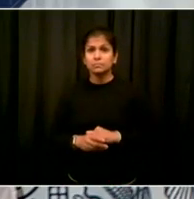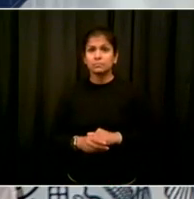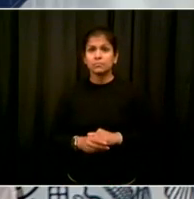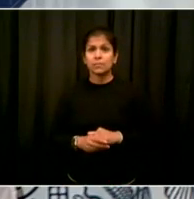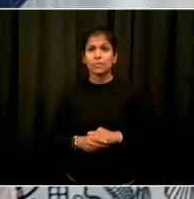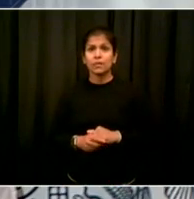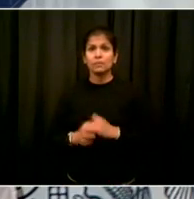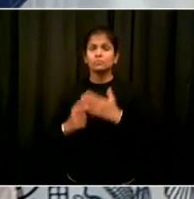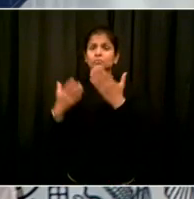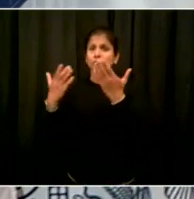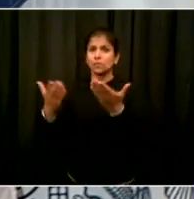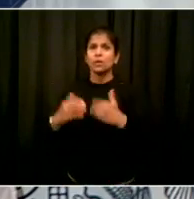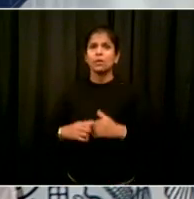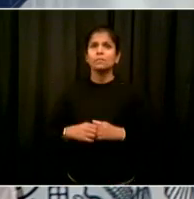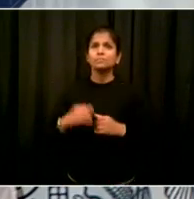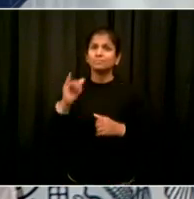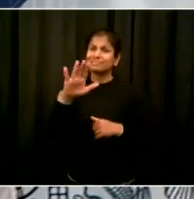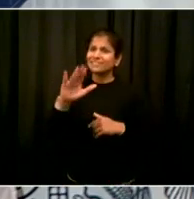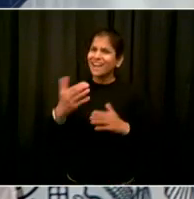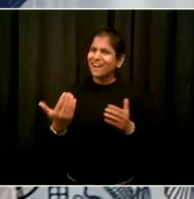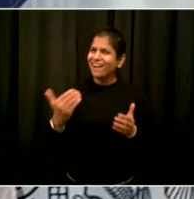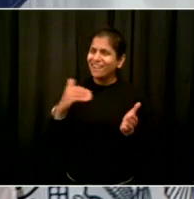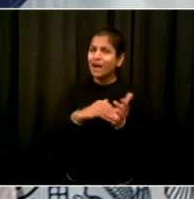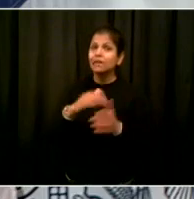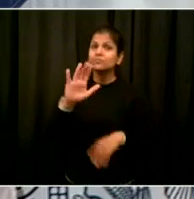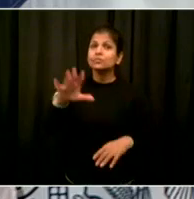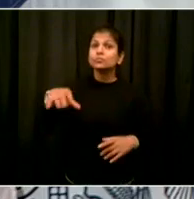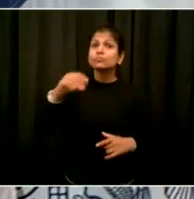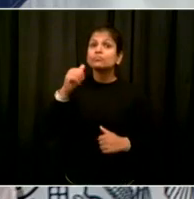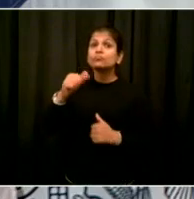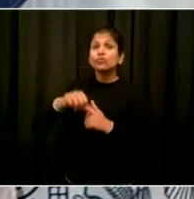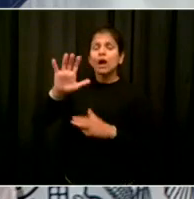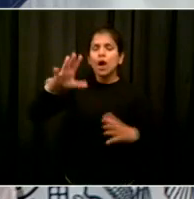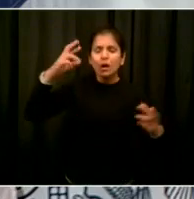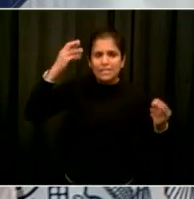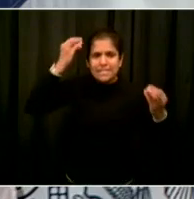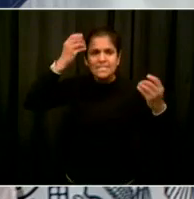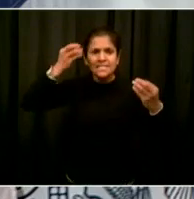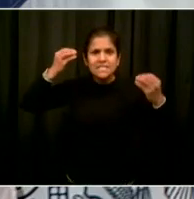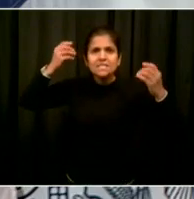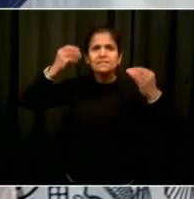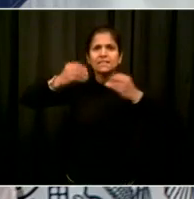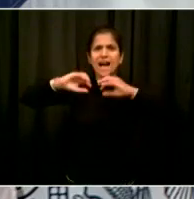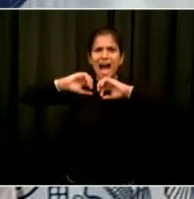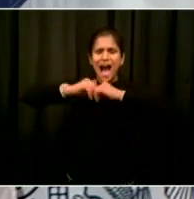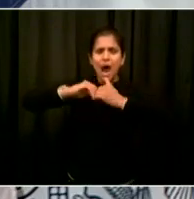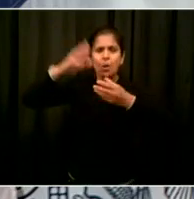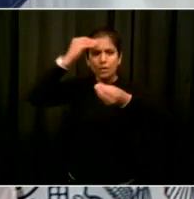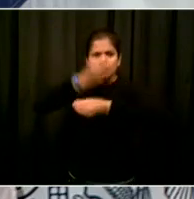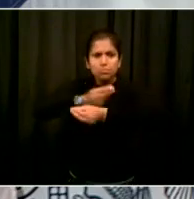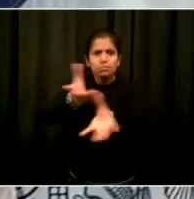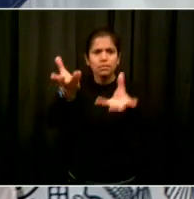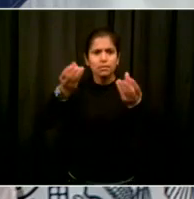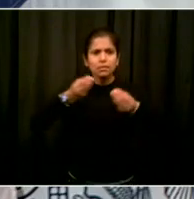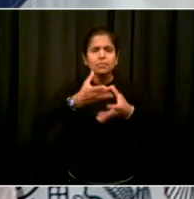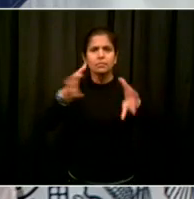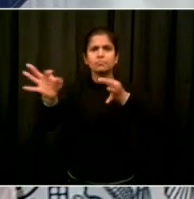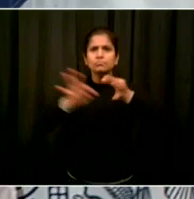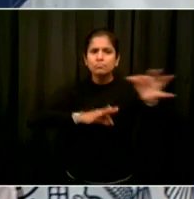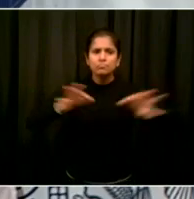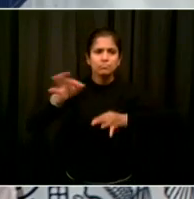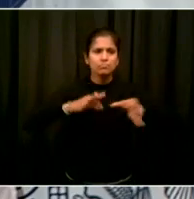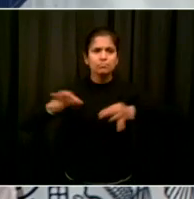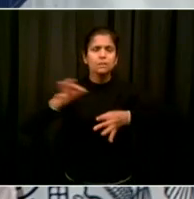cases, we account for that. And that's why in the last few days I've said the higher number of cases per se wouldn't be a problem if